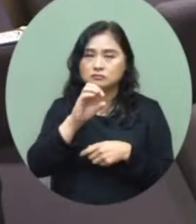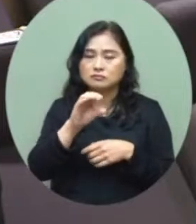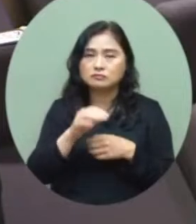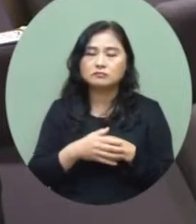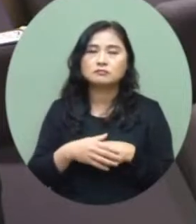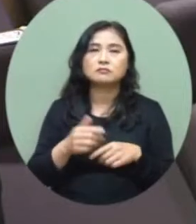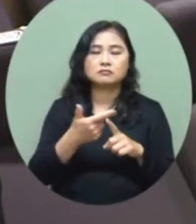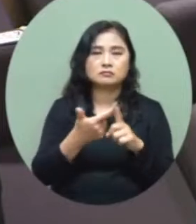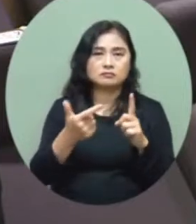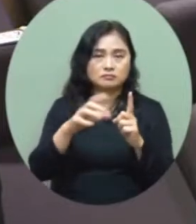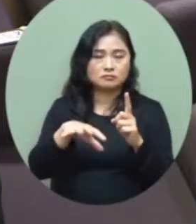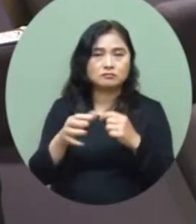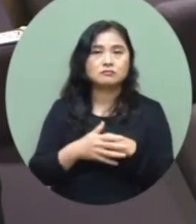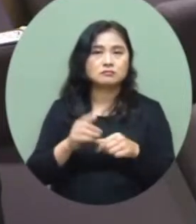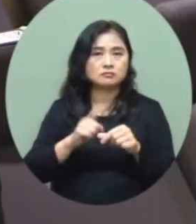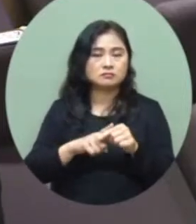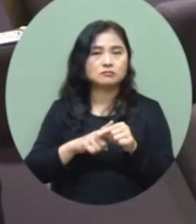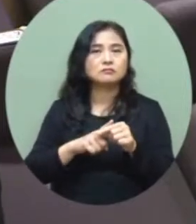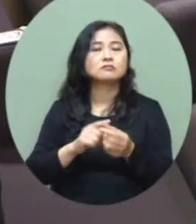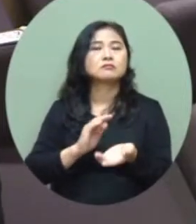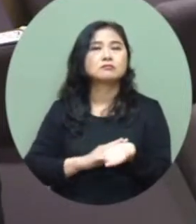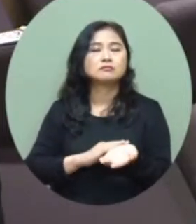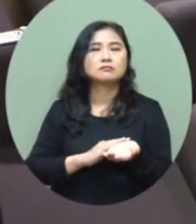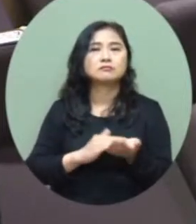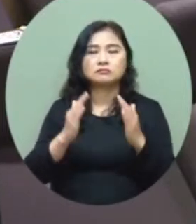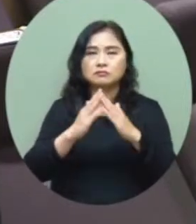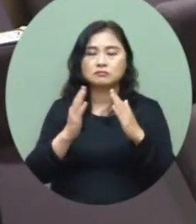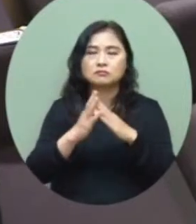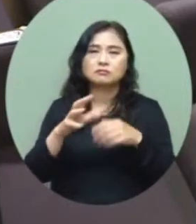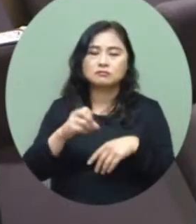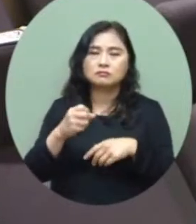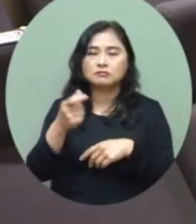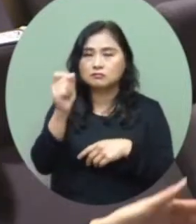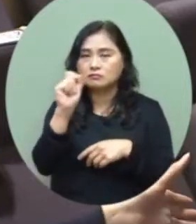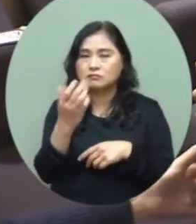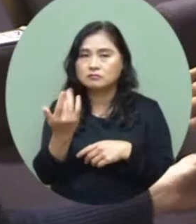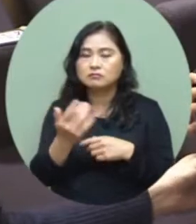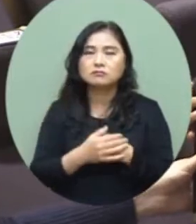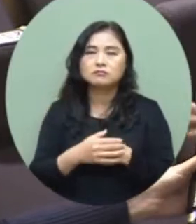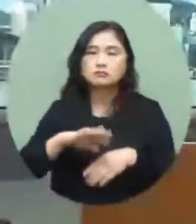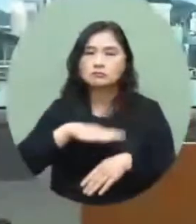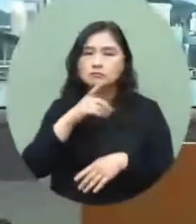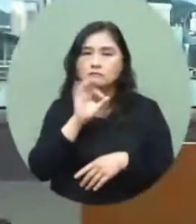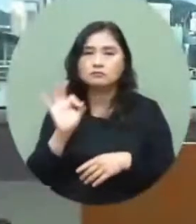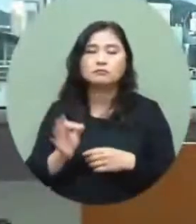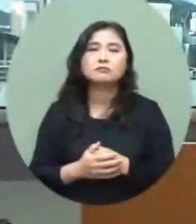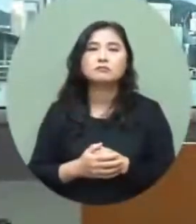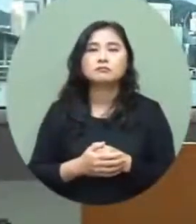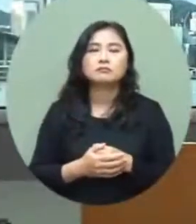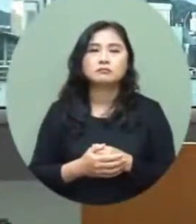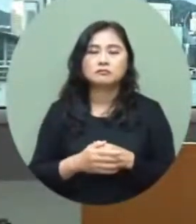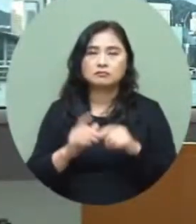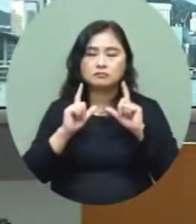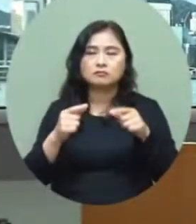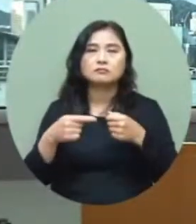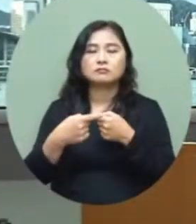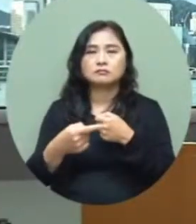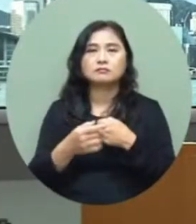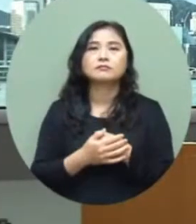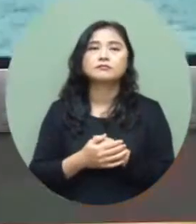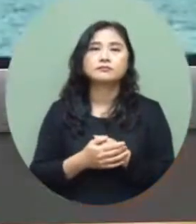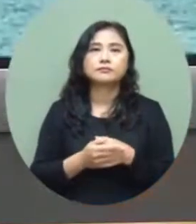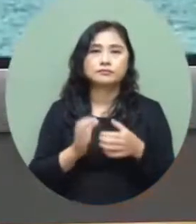to which hospital? And also for the Chinese medicine clinics in the 18 districts, what's the utilization rate? Is there has any one of